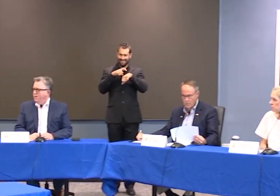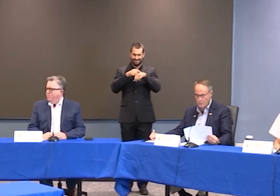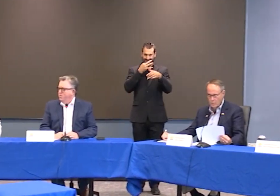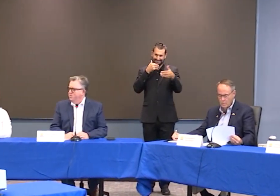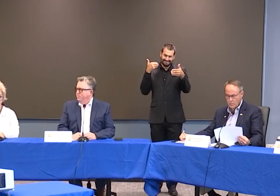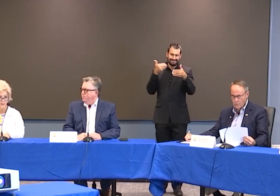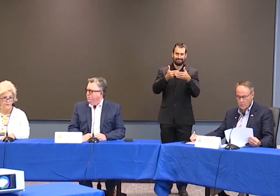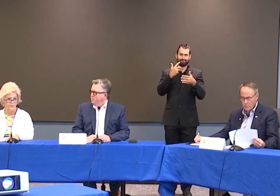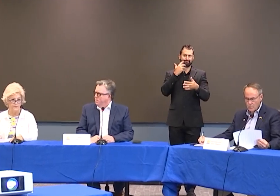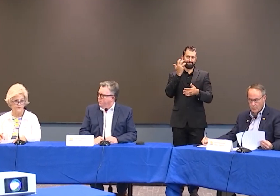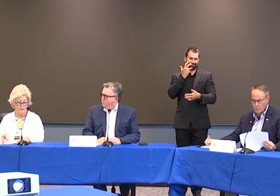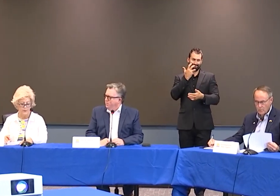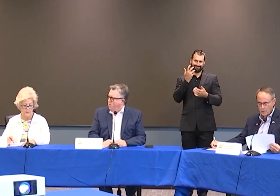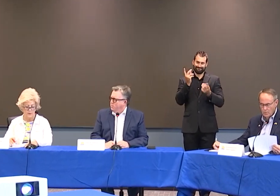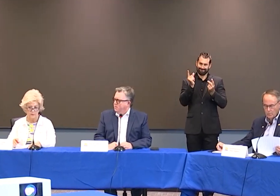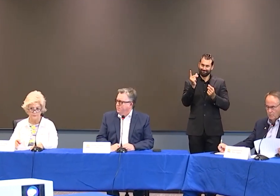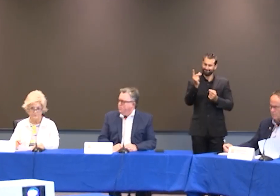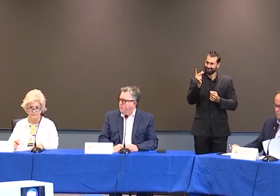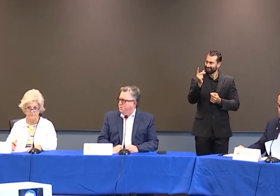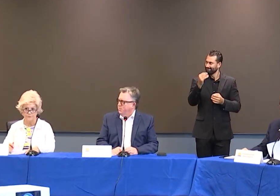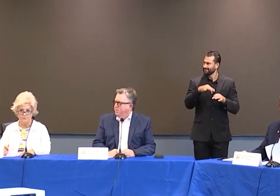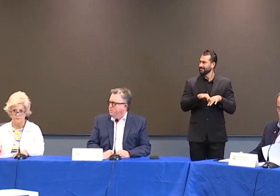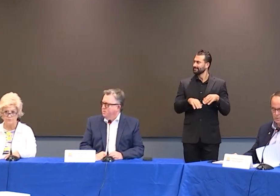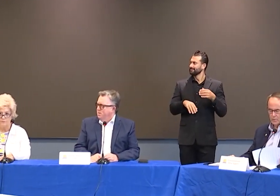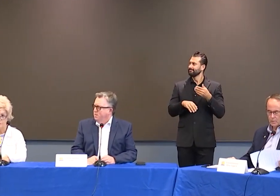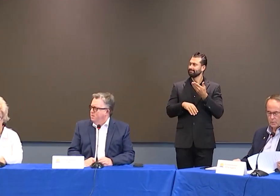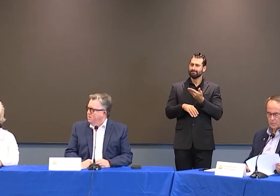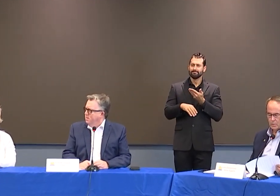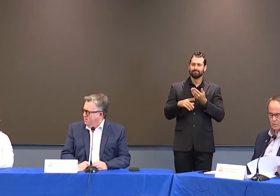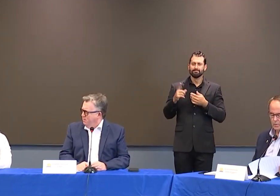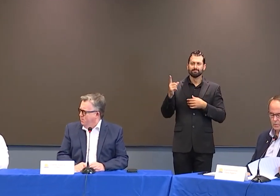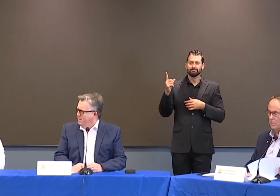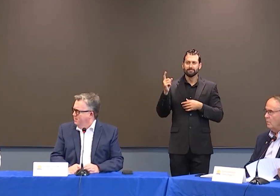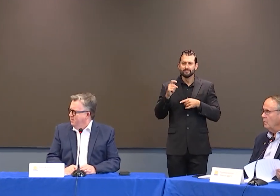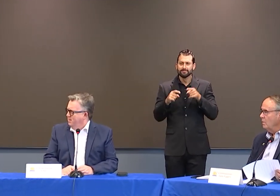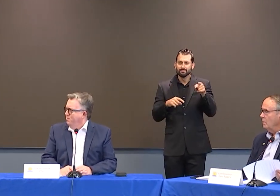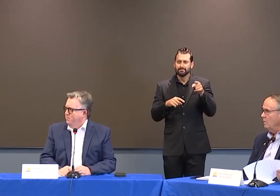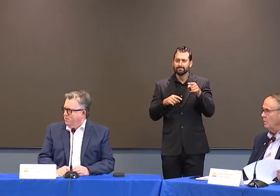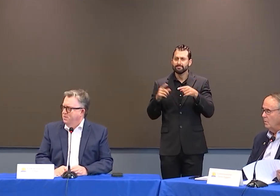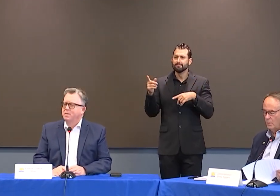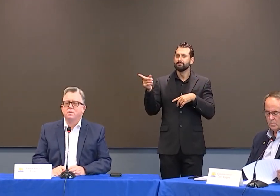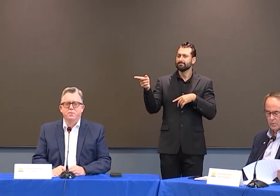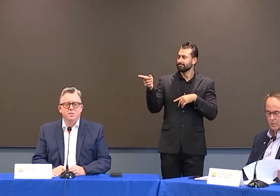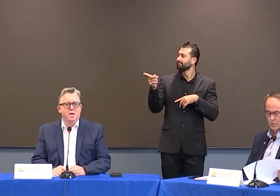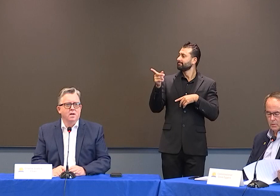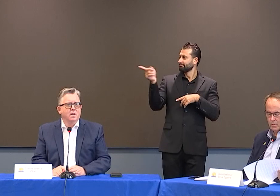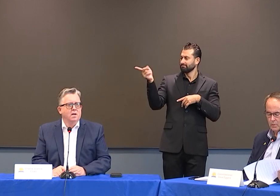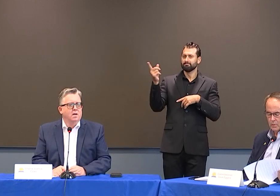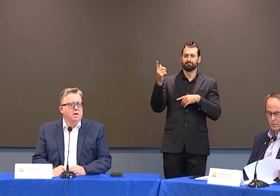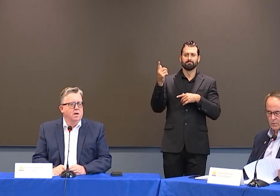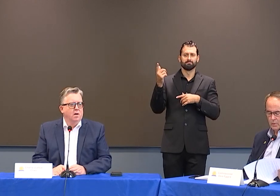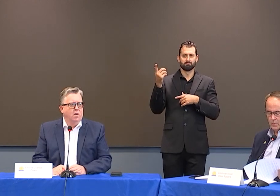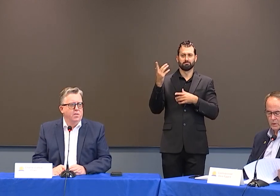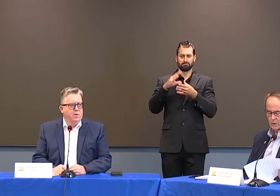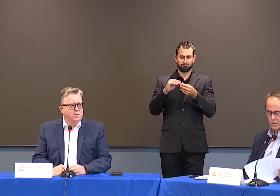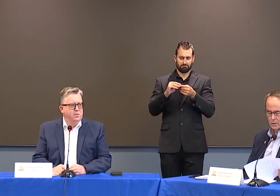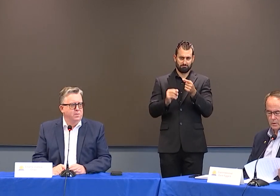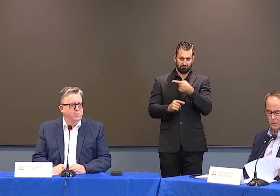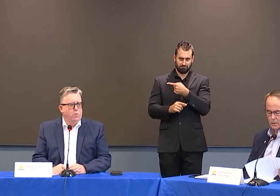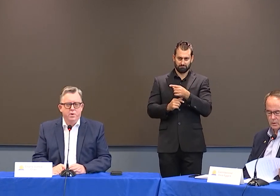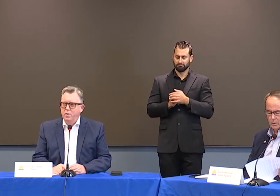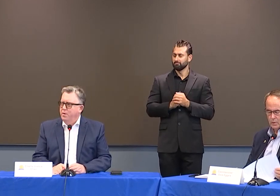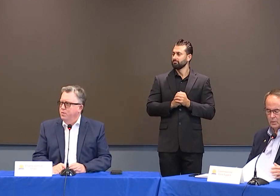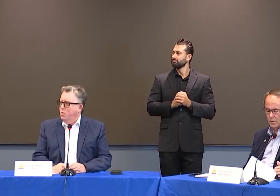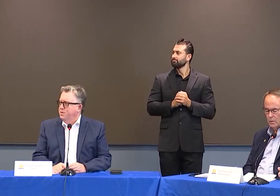We have a motion from Commissioner Flowers, second from Commissioner Peters. Is that correct? Reverse, reverse that. On the